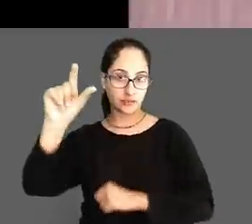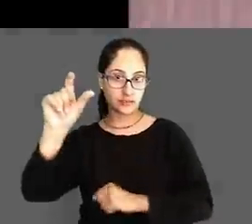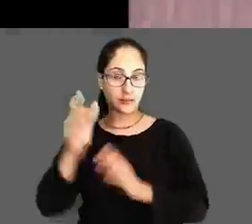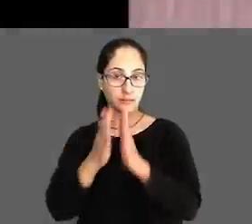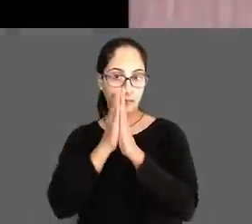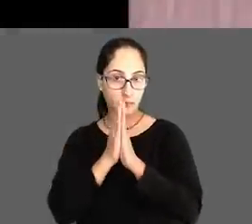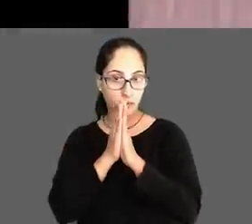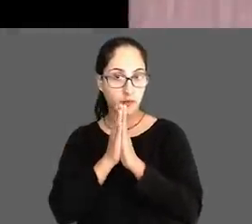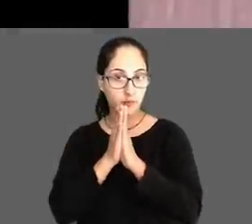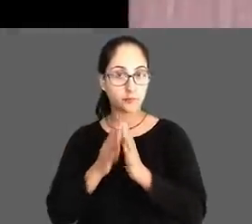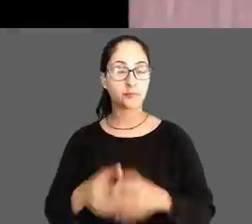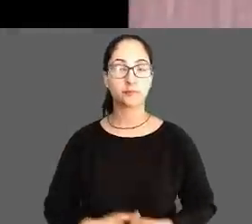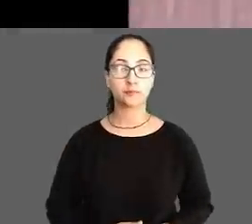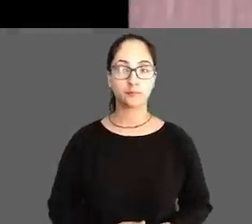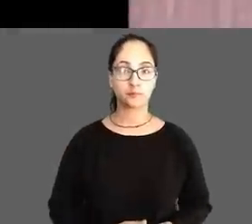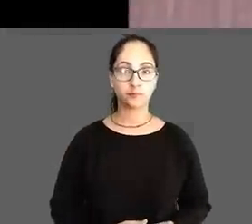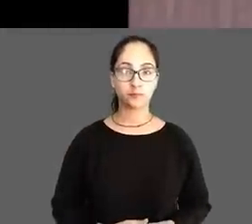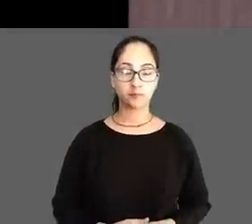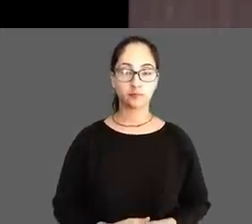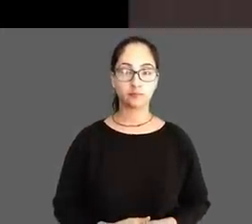Ismaili Tariqa of Islam.